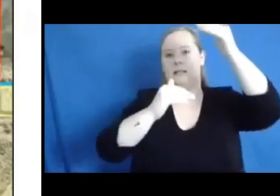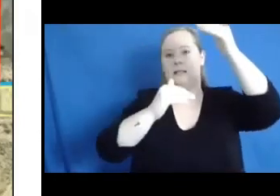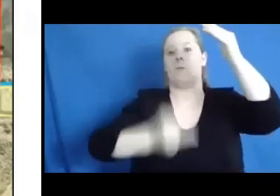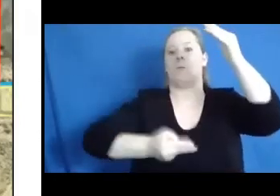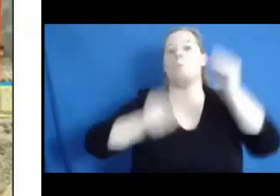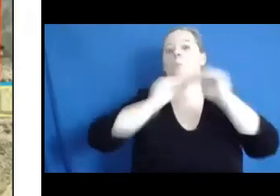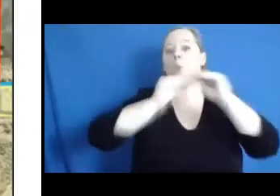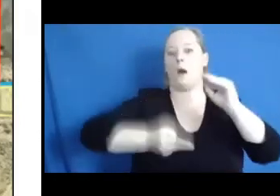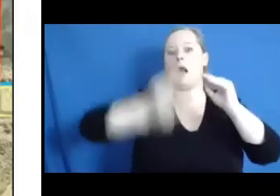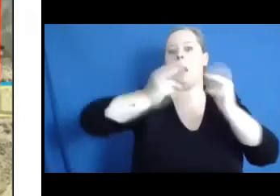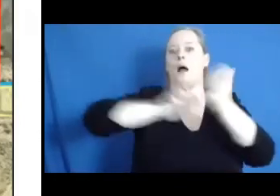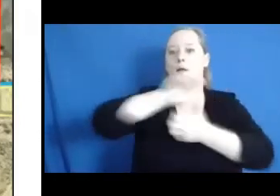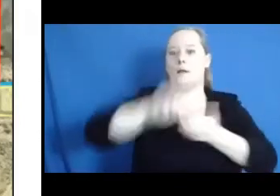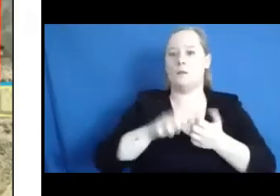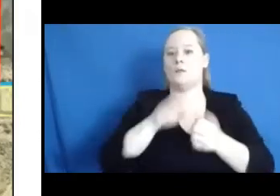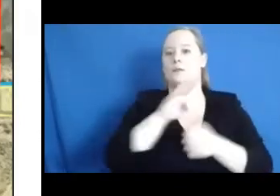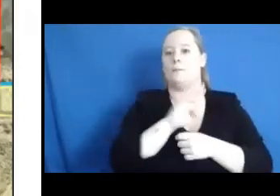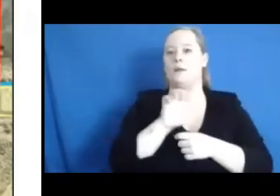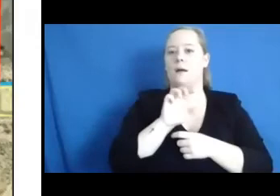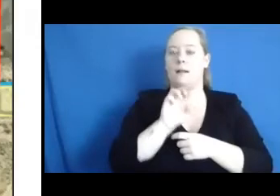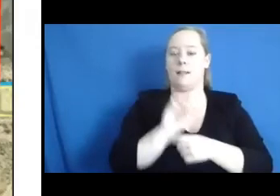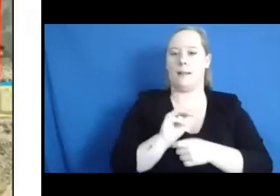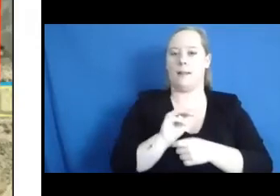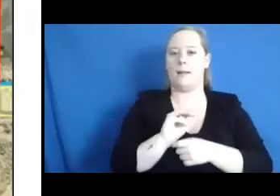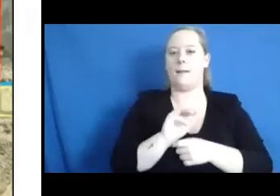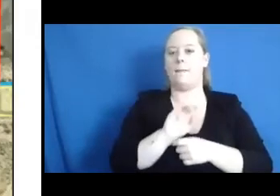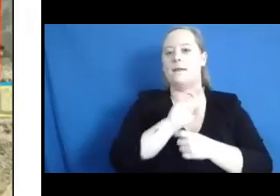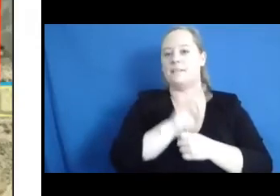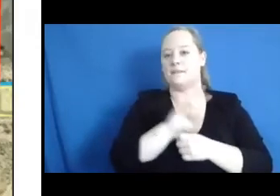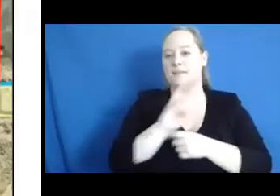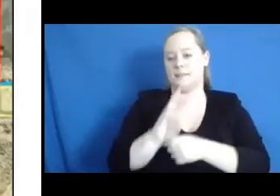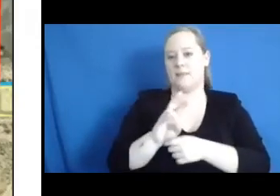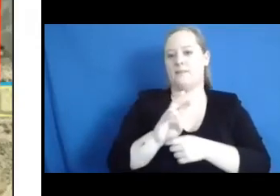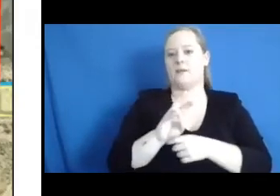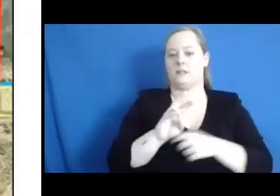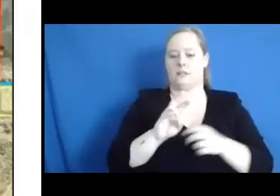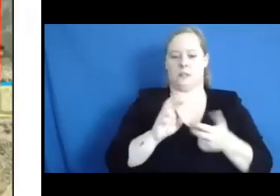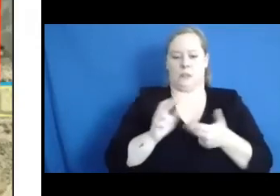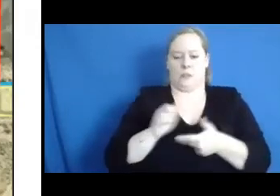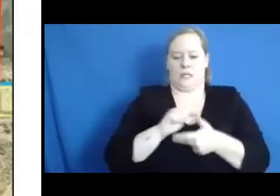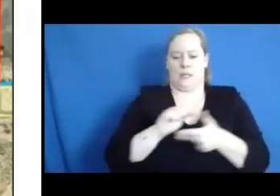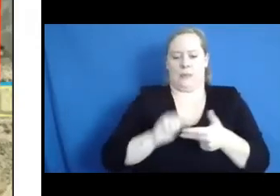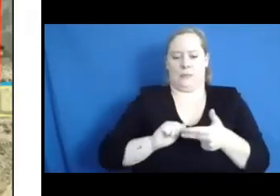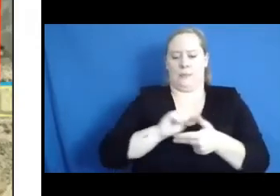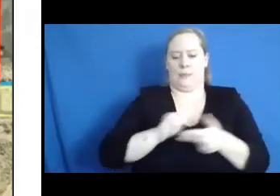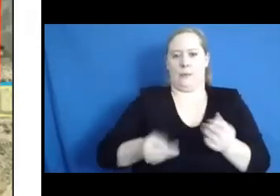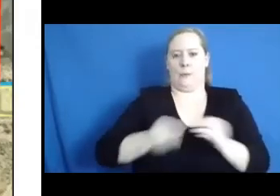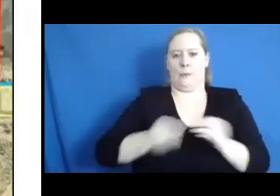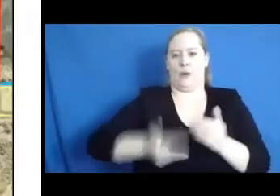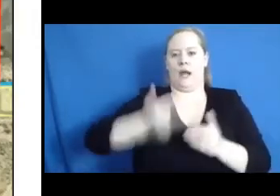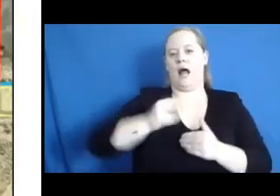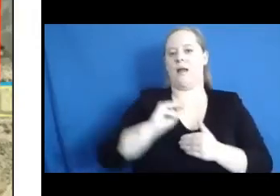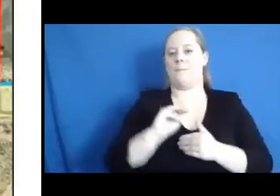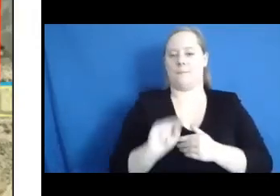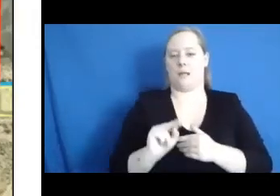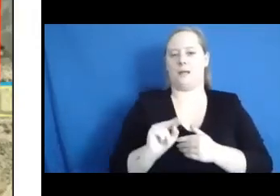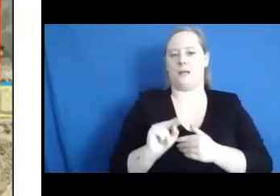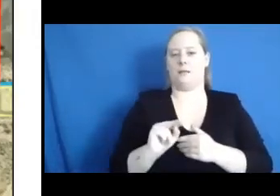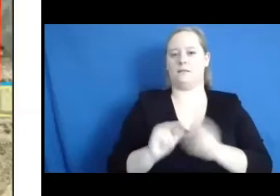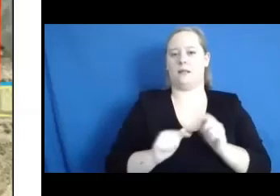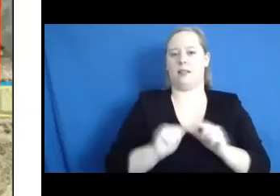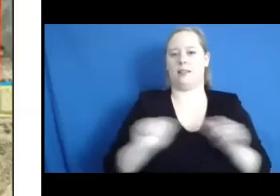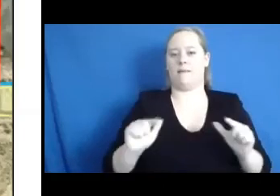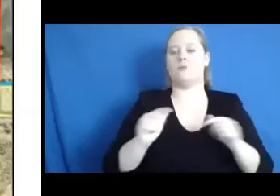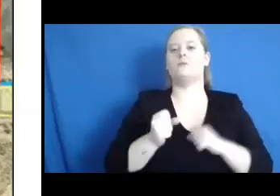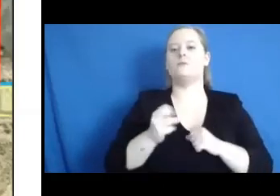BLM 77, 80, and 62. These 3 wells that show some higher concentrations of manganese. So we'll sort of